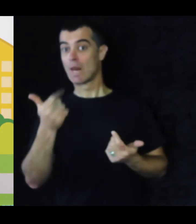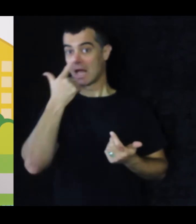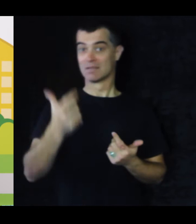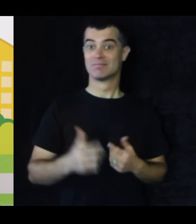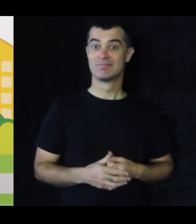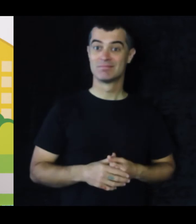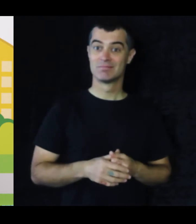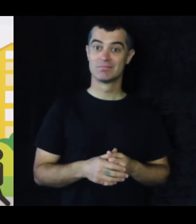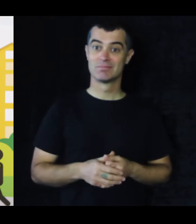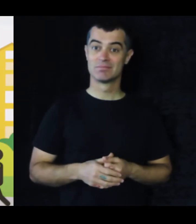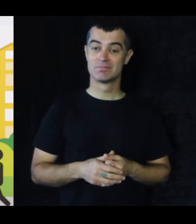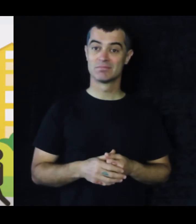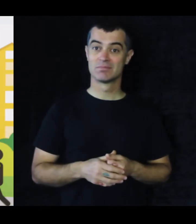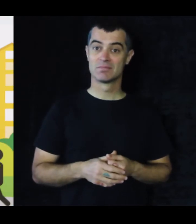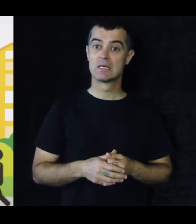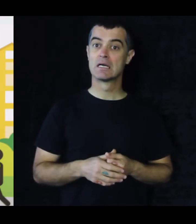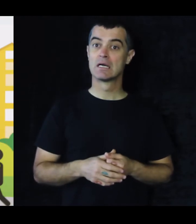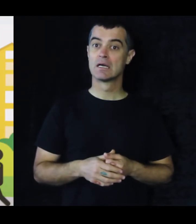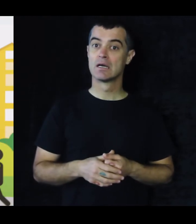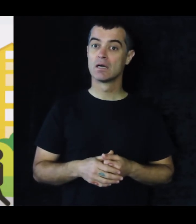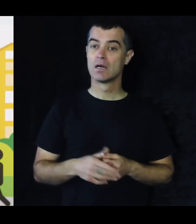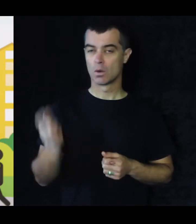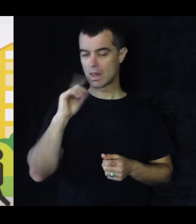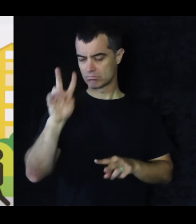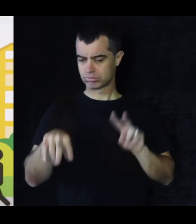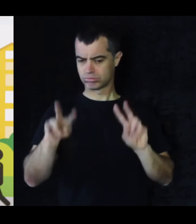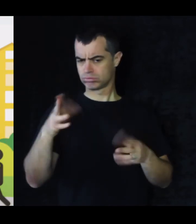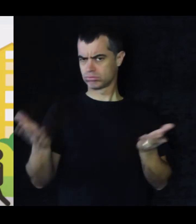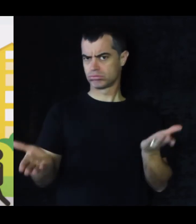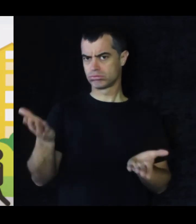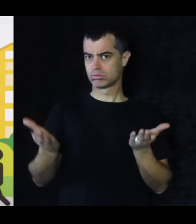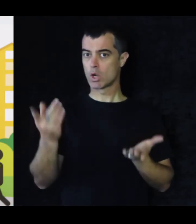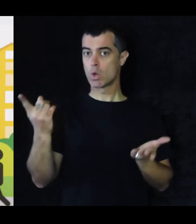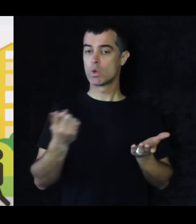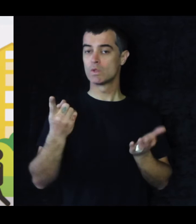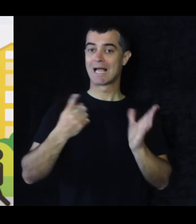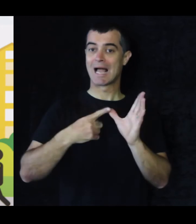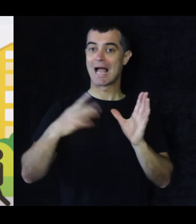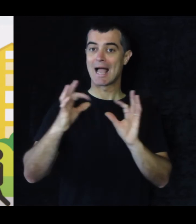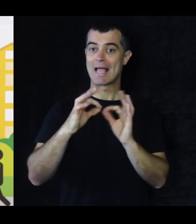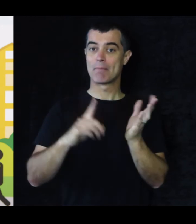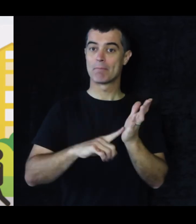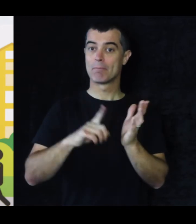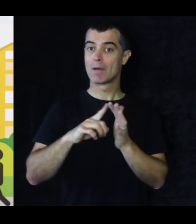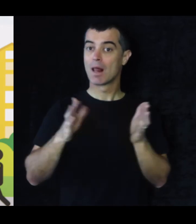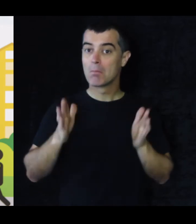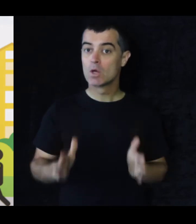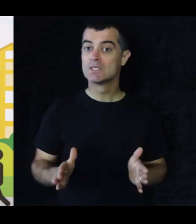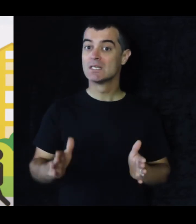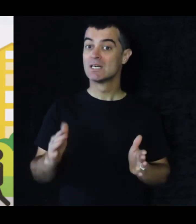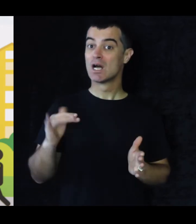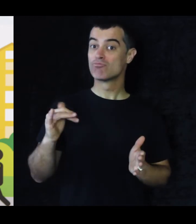luck. If you're going to weigh us up with someone who's able-bodied,